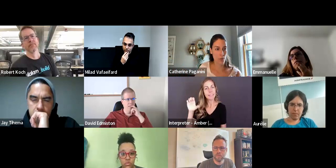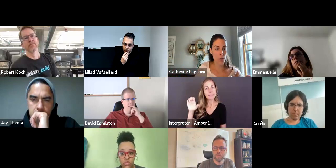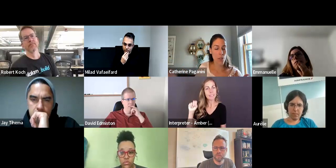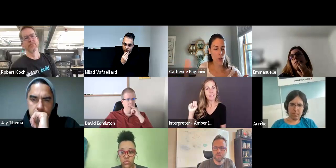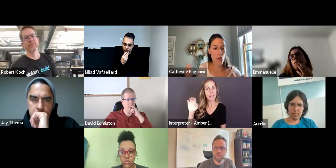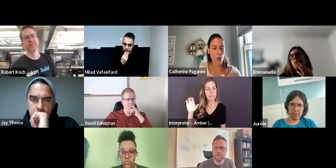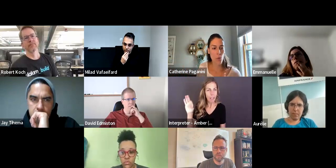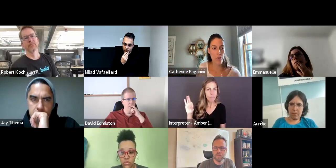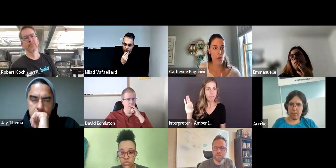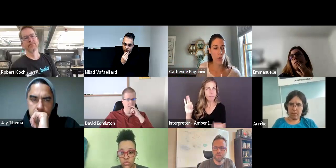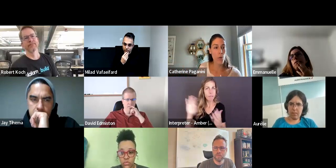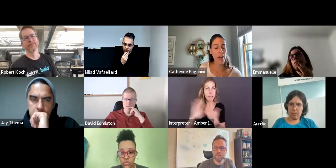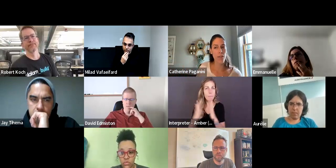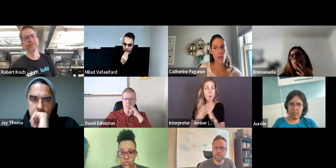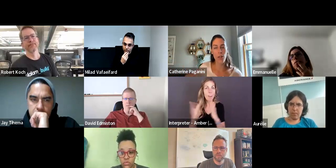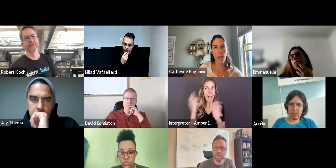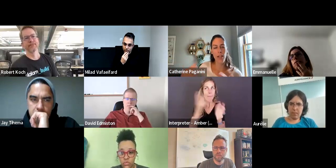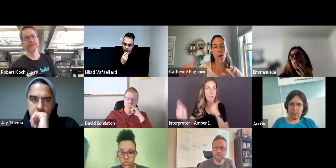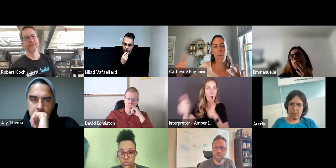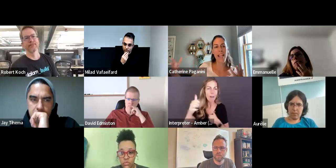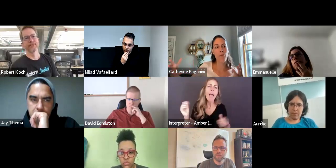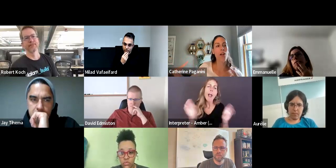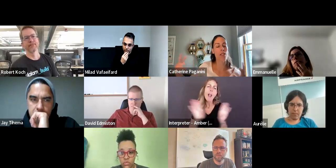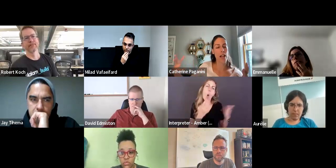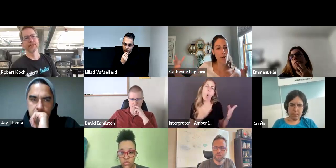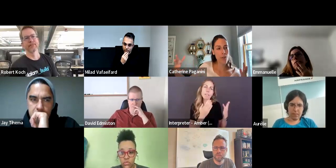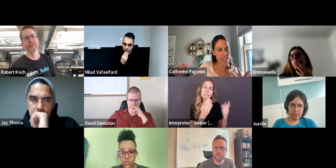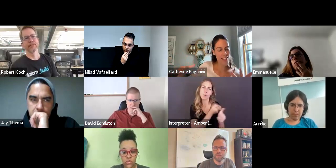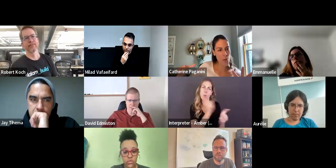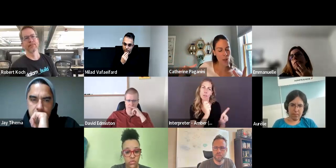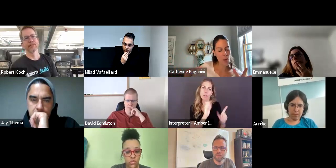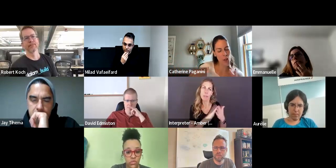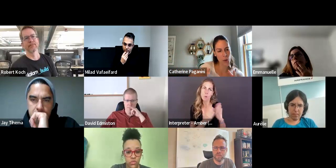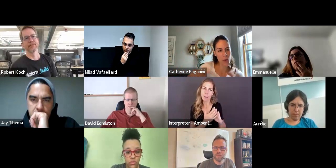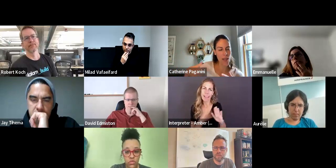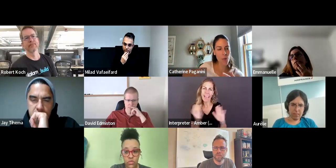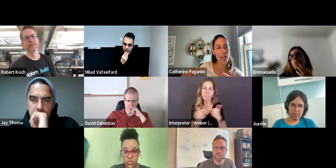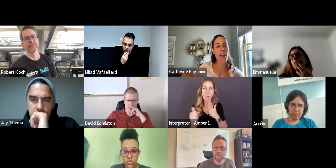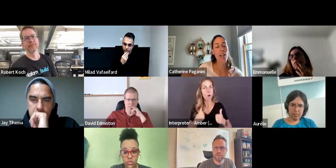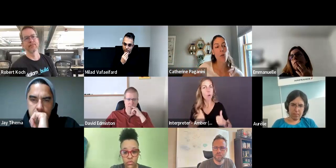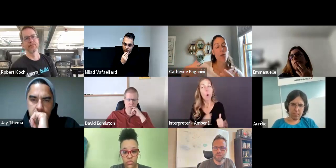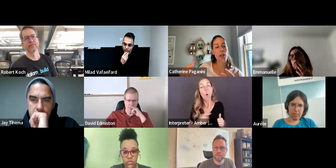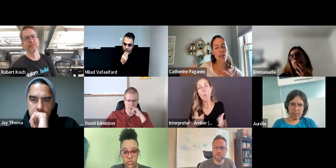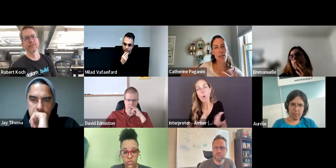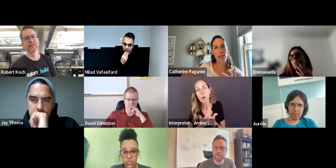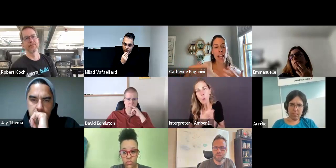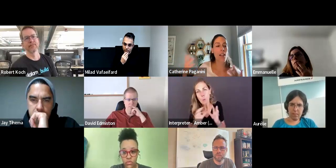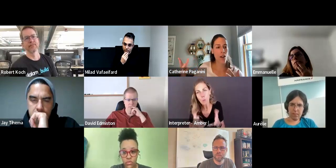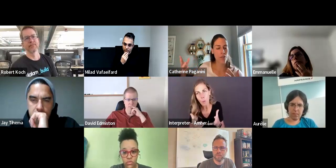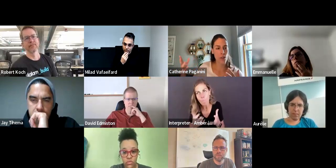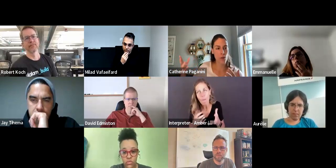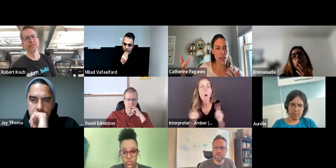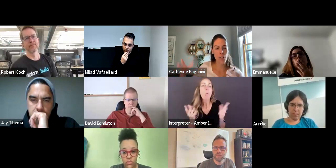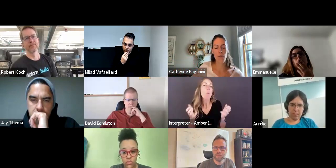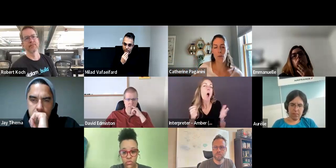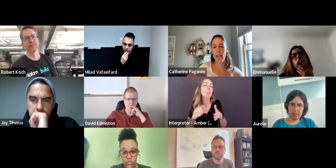and beyond, right? We do not want to focus. We want to start making our name for ourselves at some point. We're new, right? But we want that